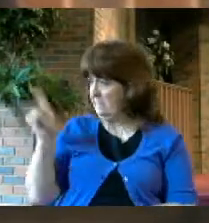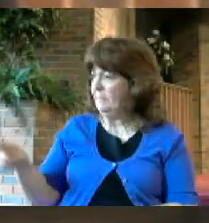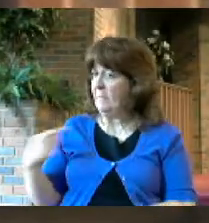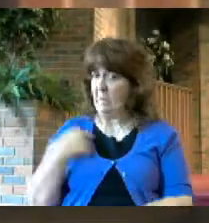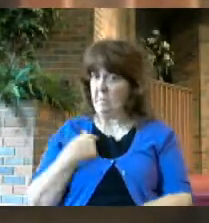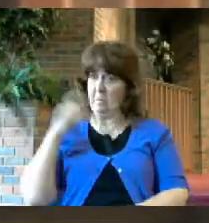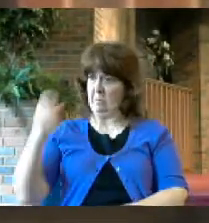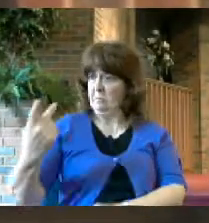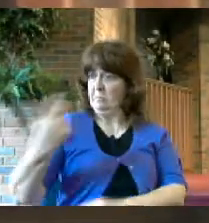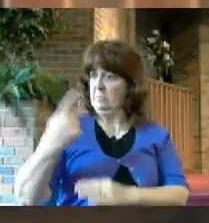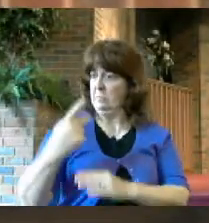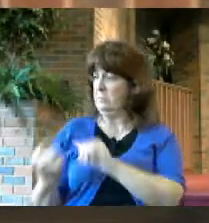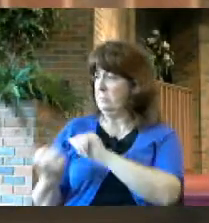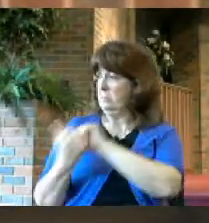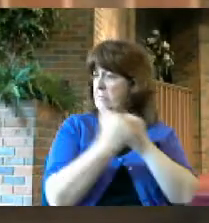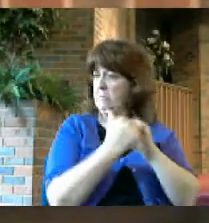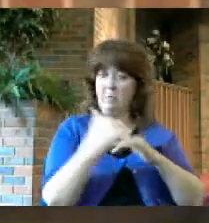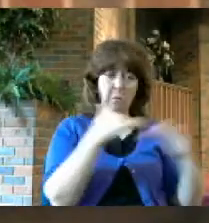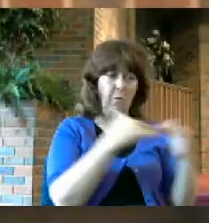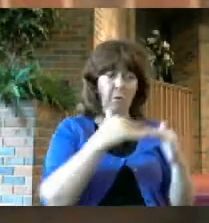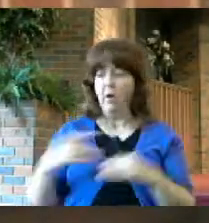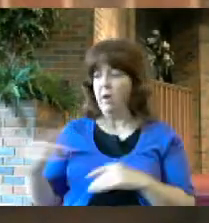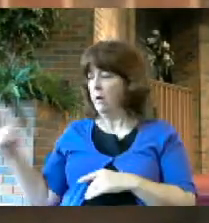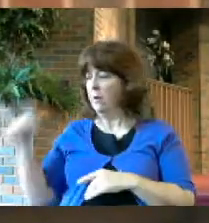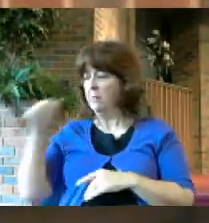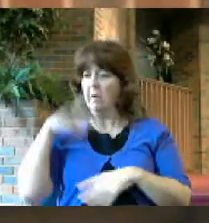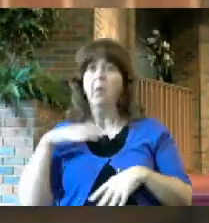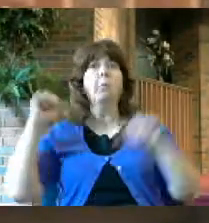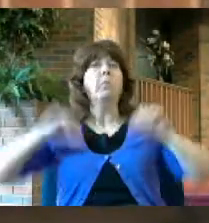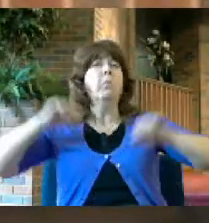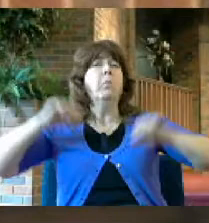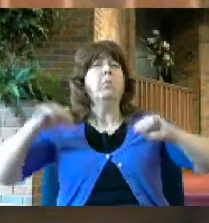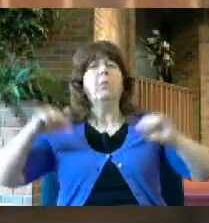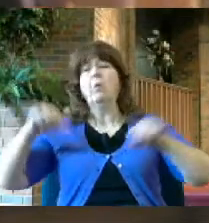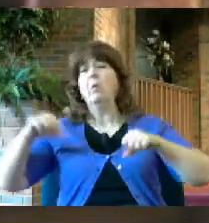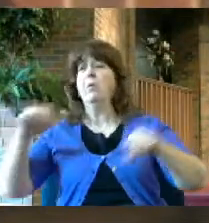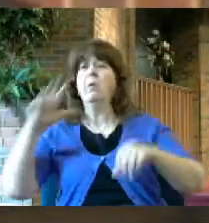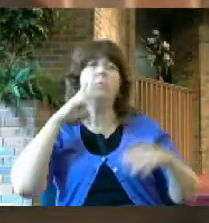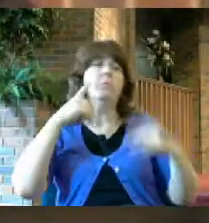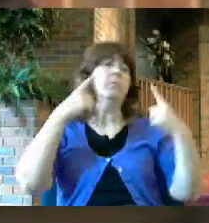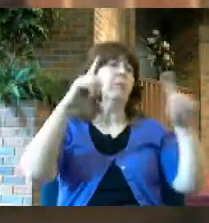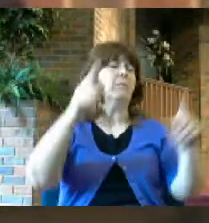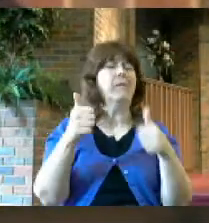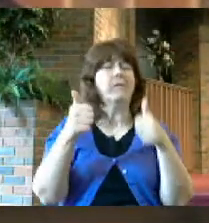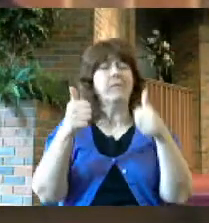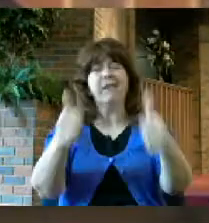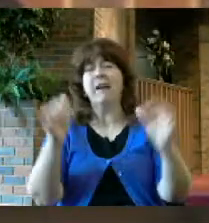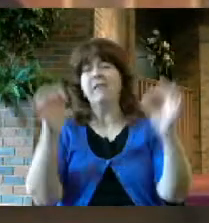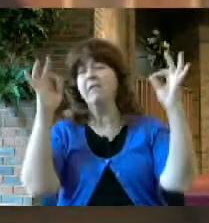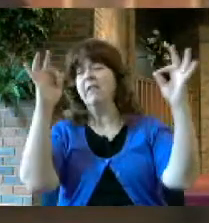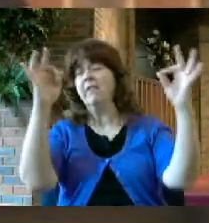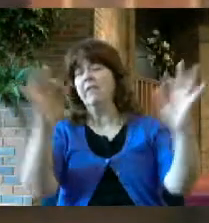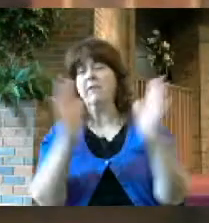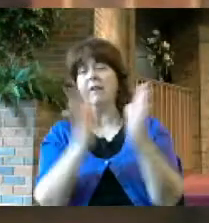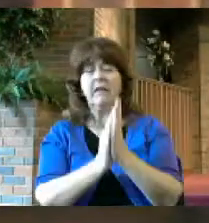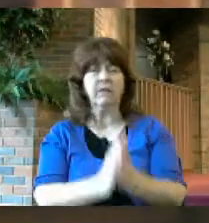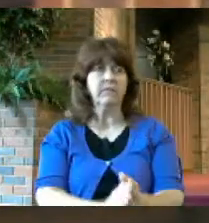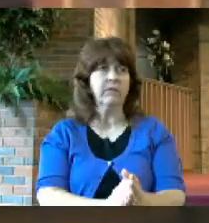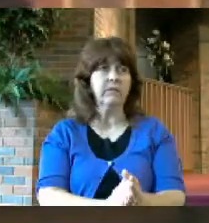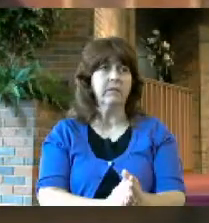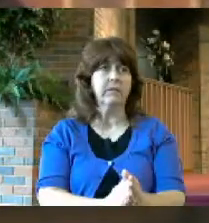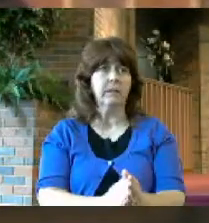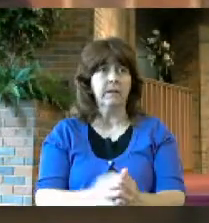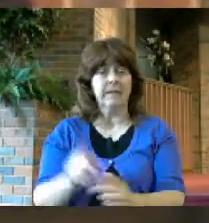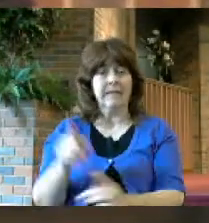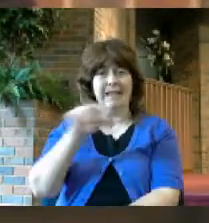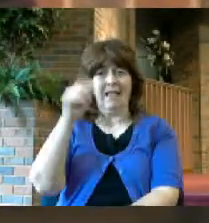all come in and says, "Yes, yes, go up. You'll be successful. You'll be great. Everything will work out wonderfully." Well, Jehoshaphat can spot yes men when he sees